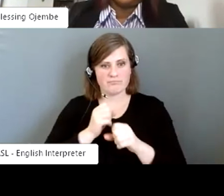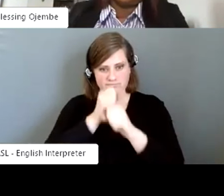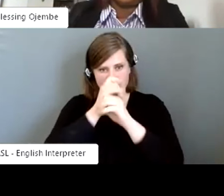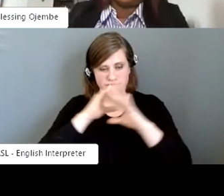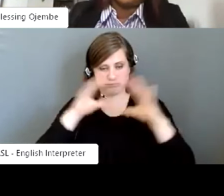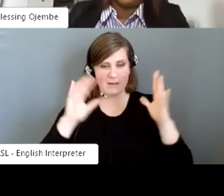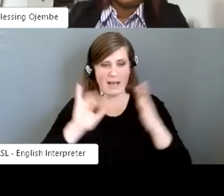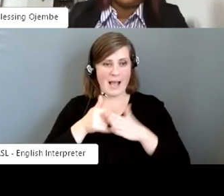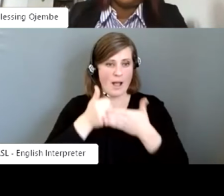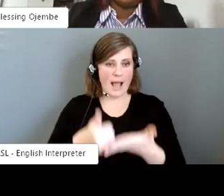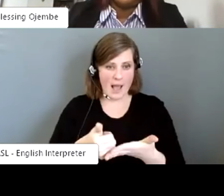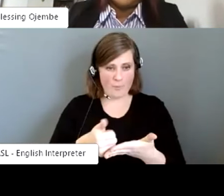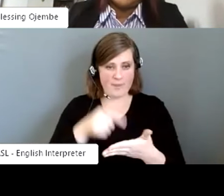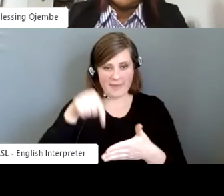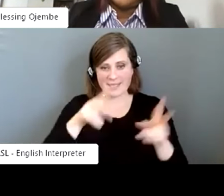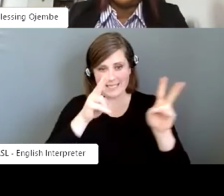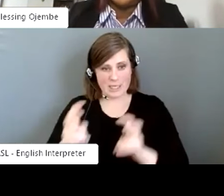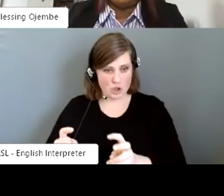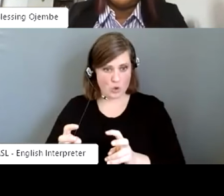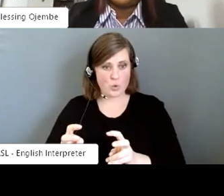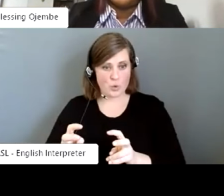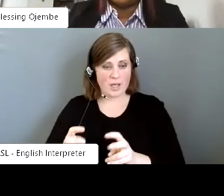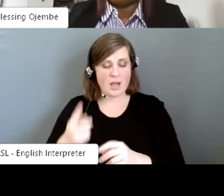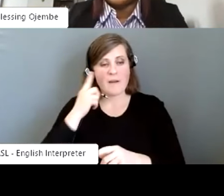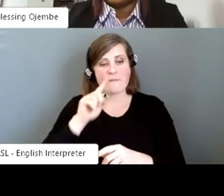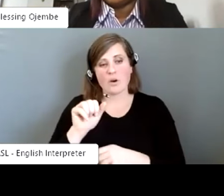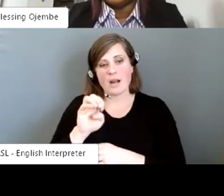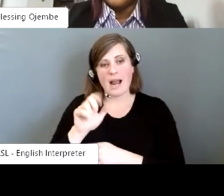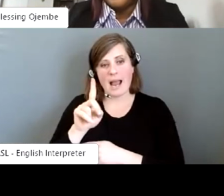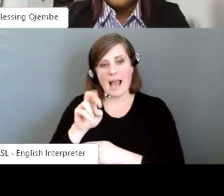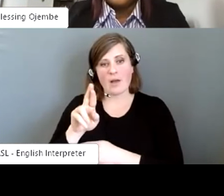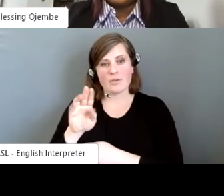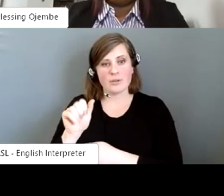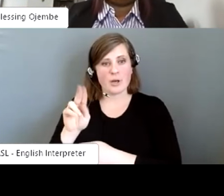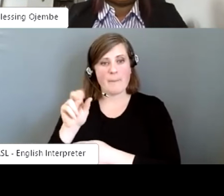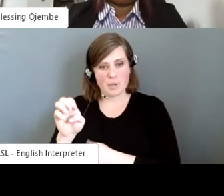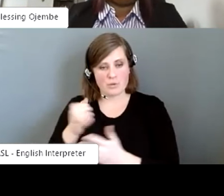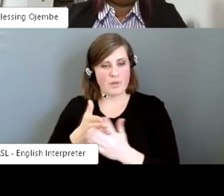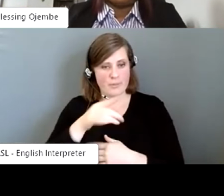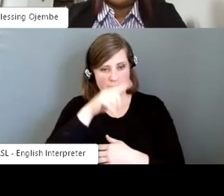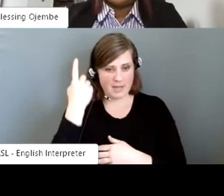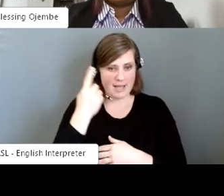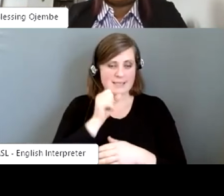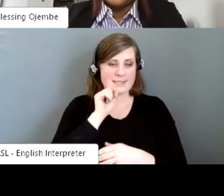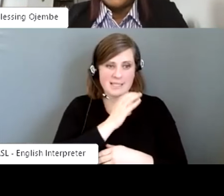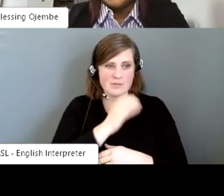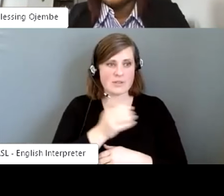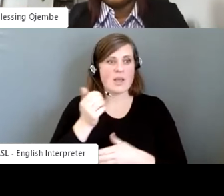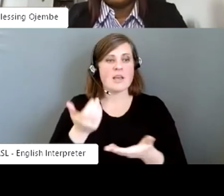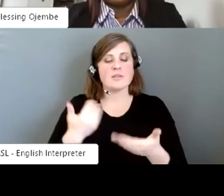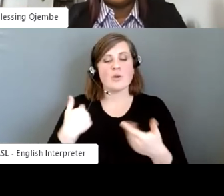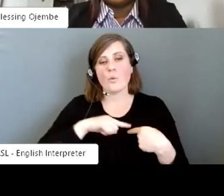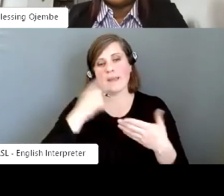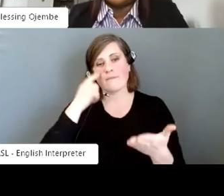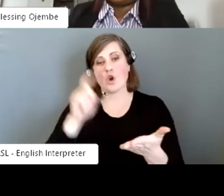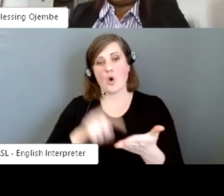think would help to address the issue of persisting elder abuse among Black seniors. So the available evidence highlights the